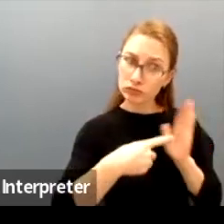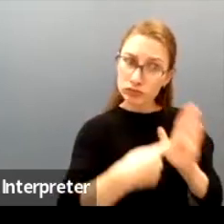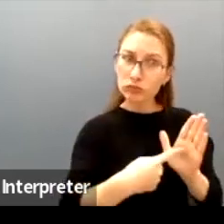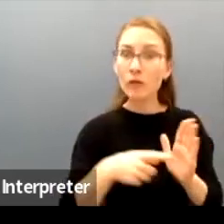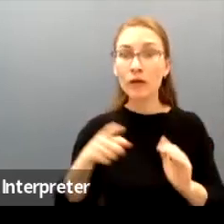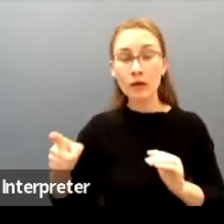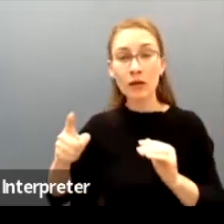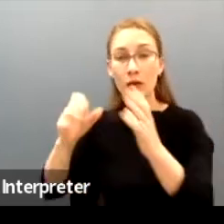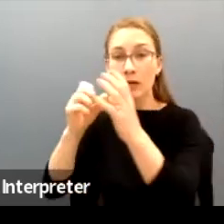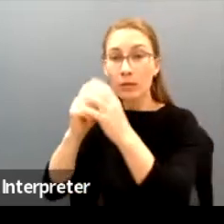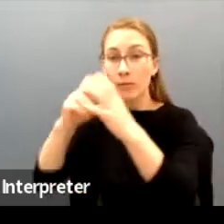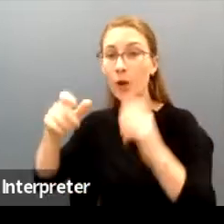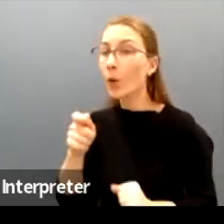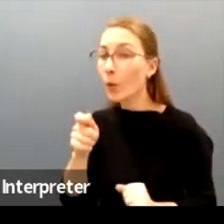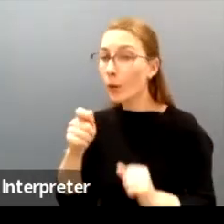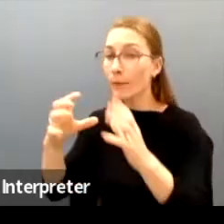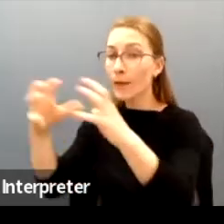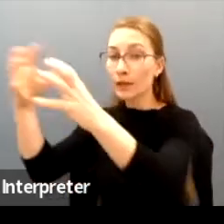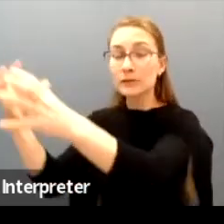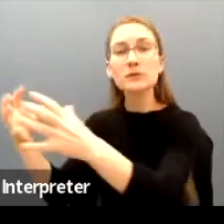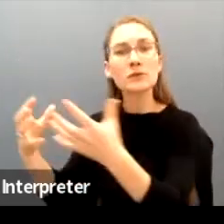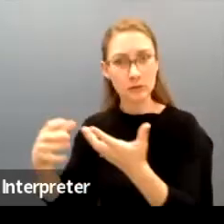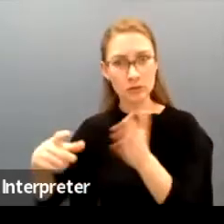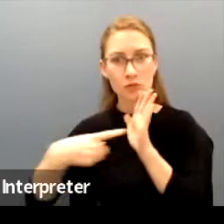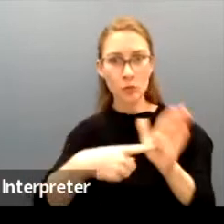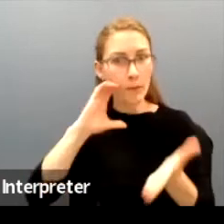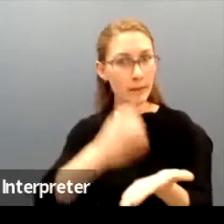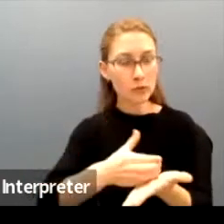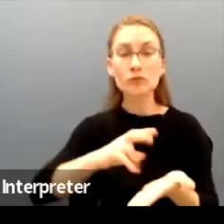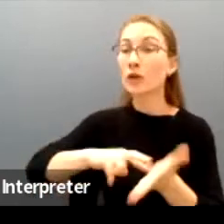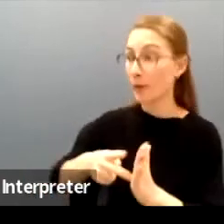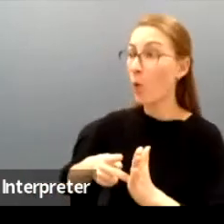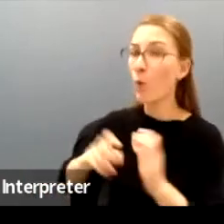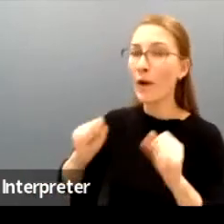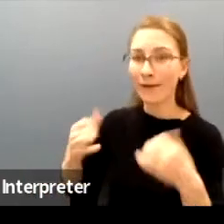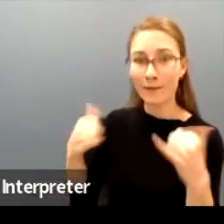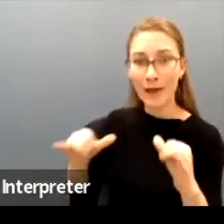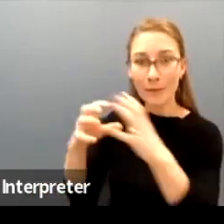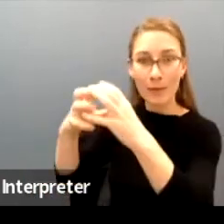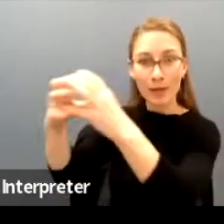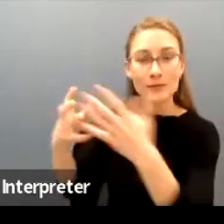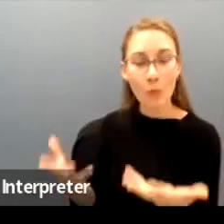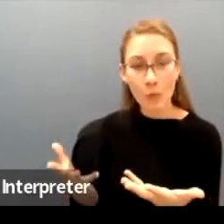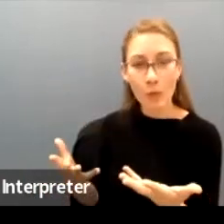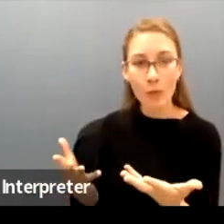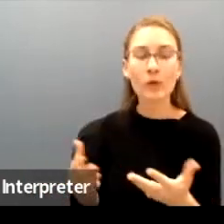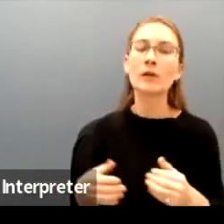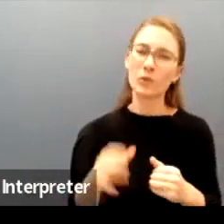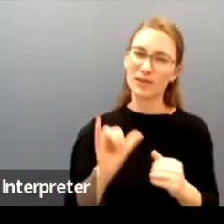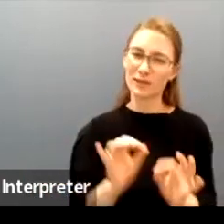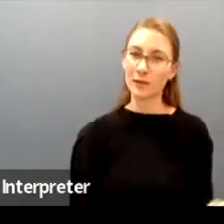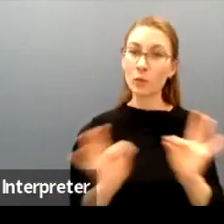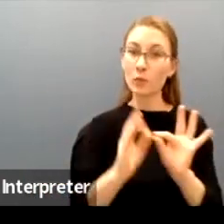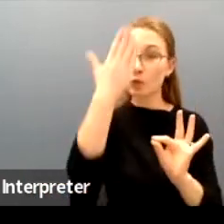then I get my bubbles back. So again, it just kind of varies on what the user needs and what is beneficial for the